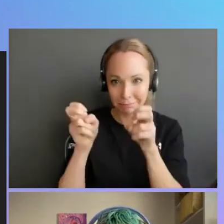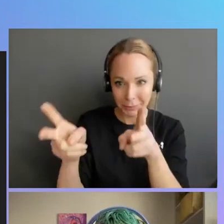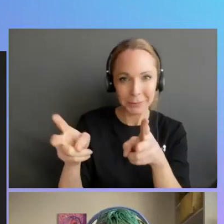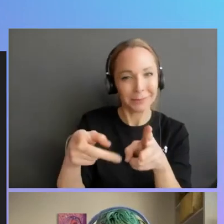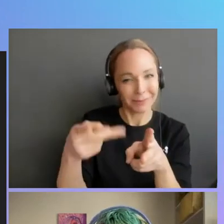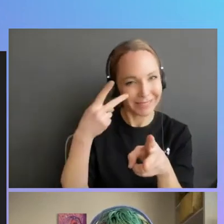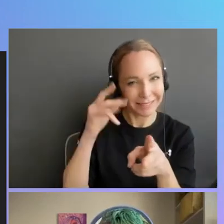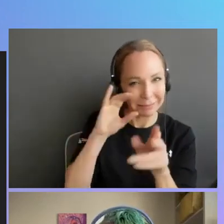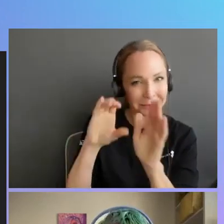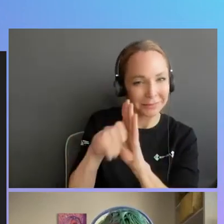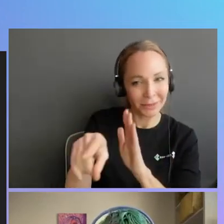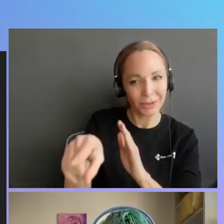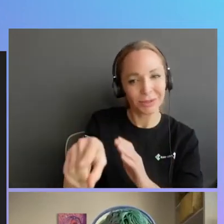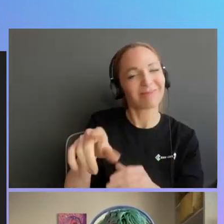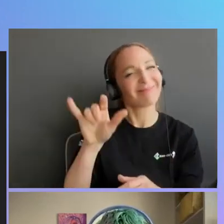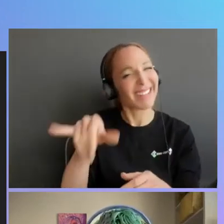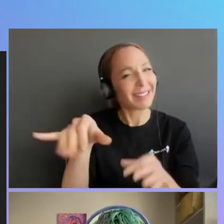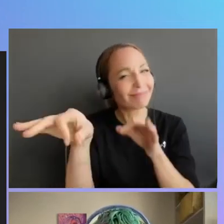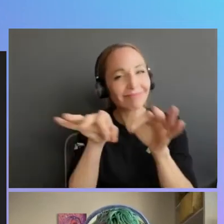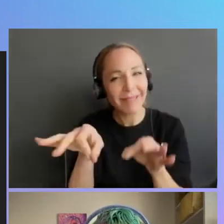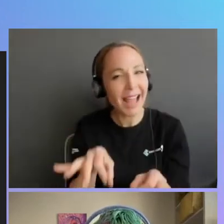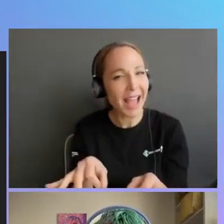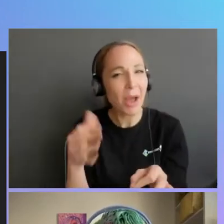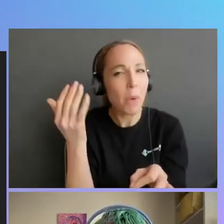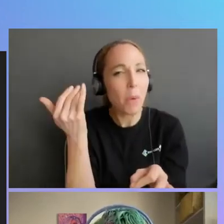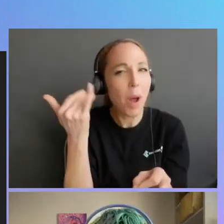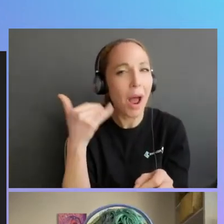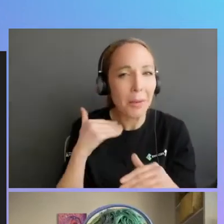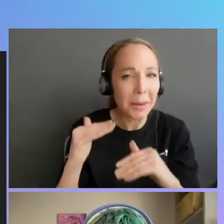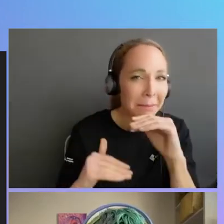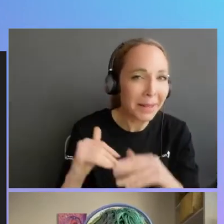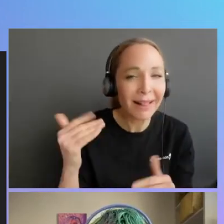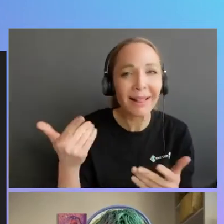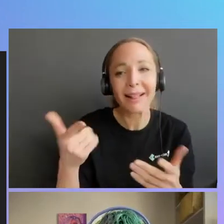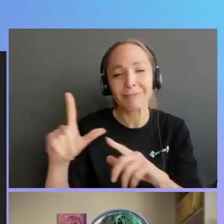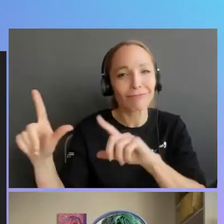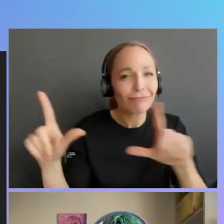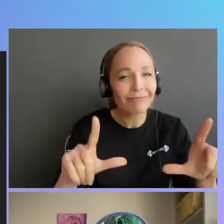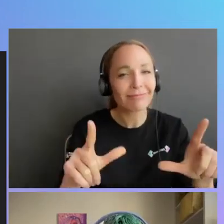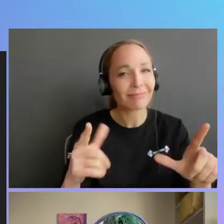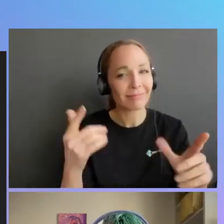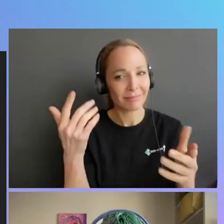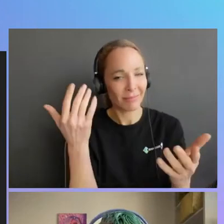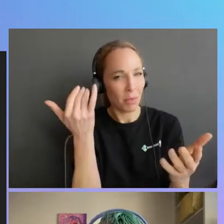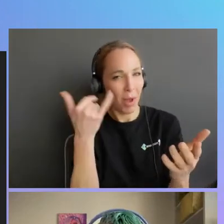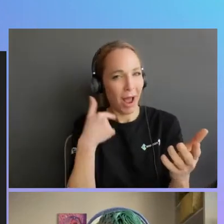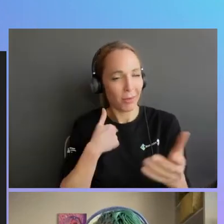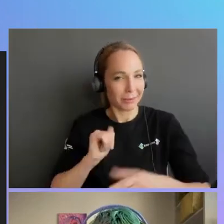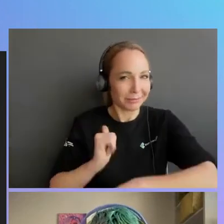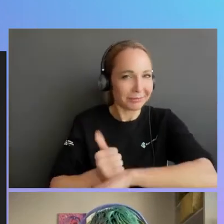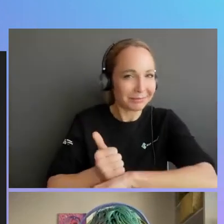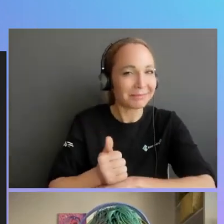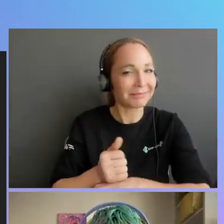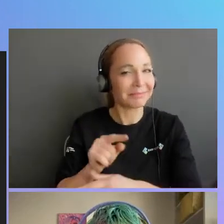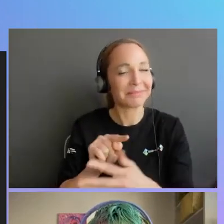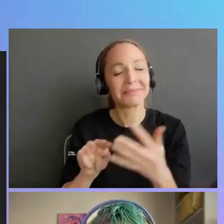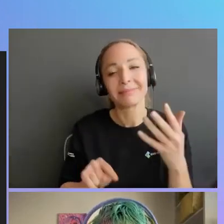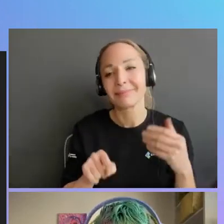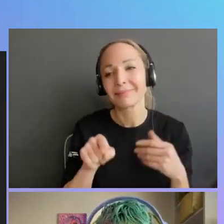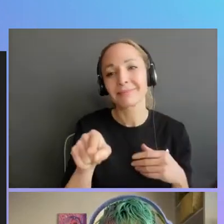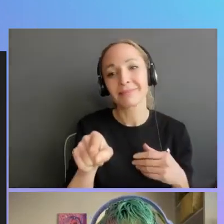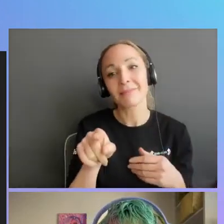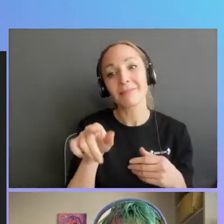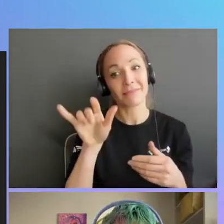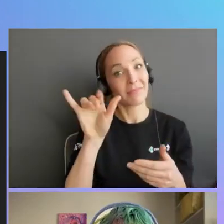framework and why we built it and what we want it to do. So the purpose of our component library,